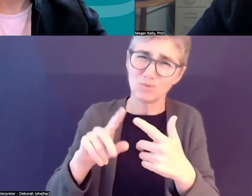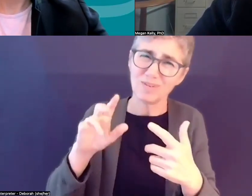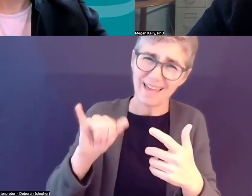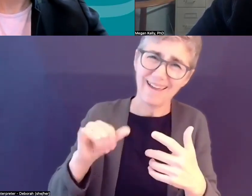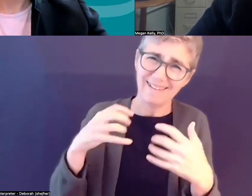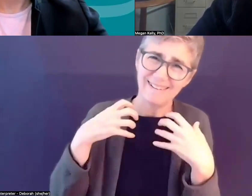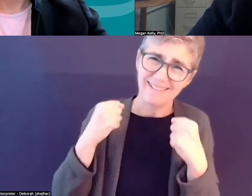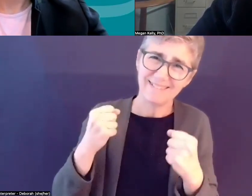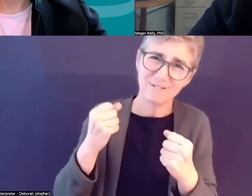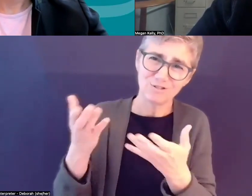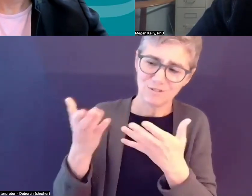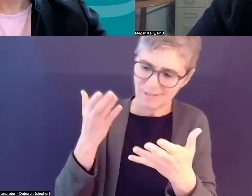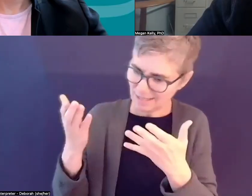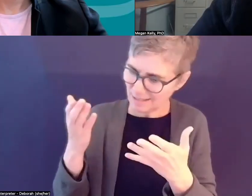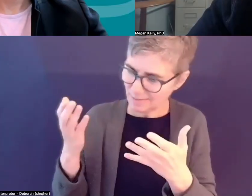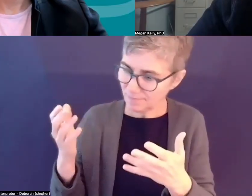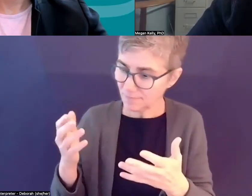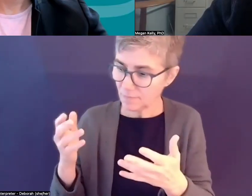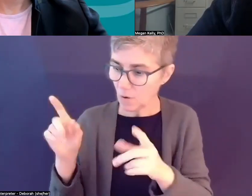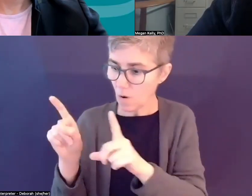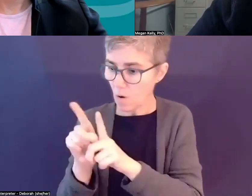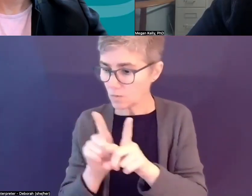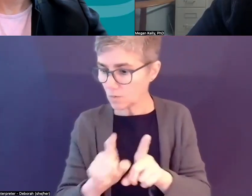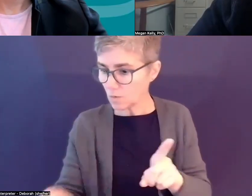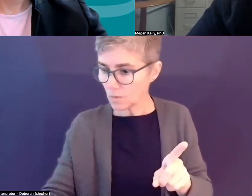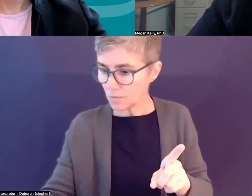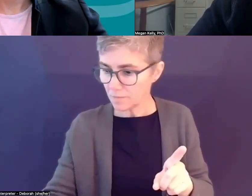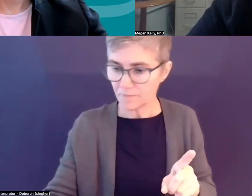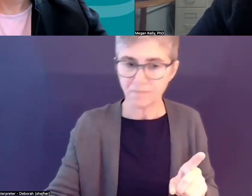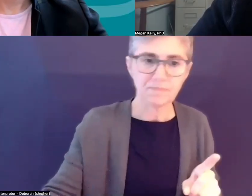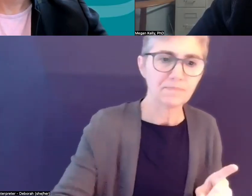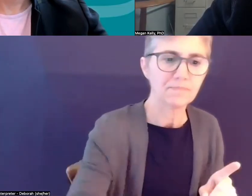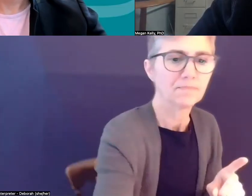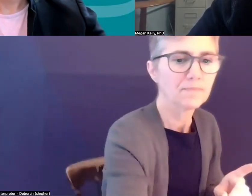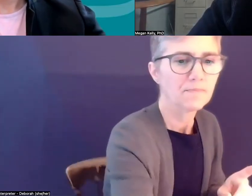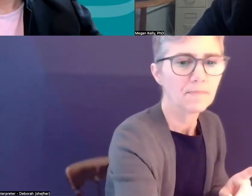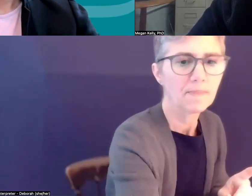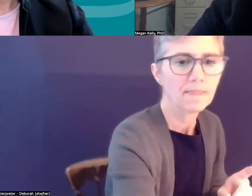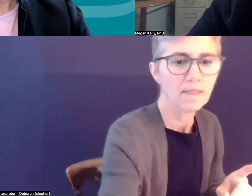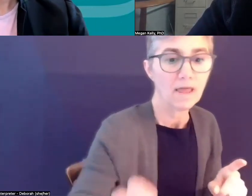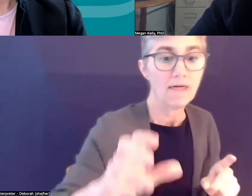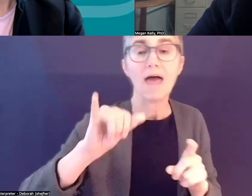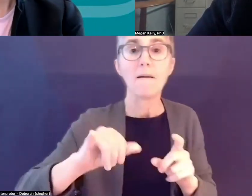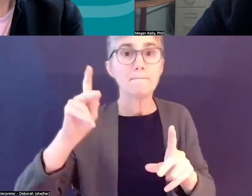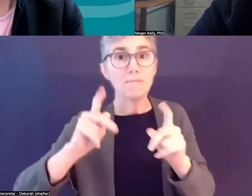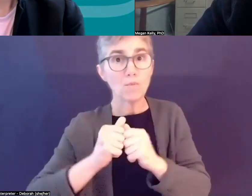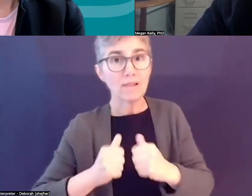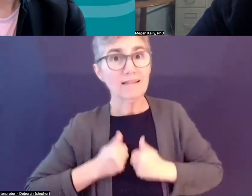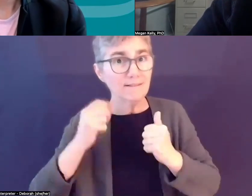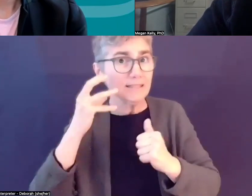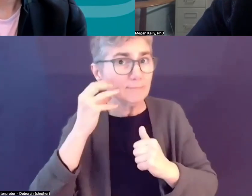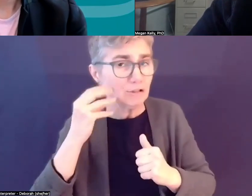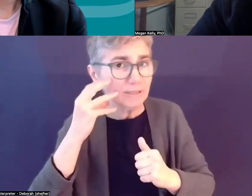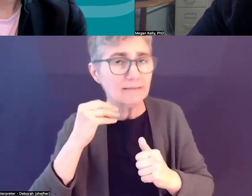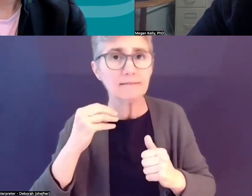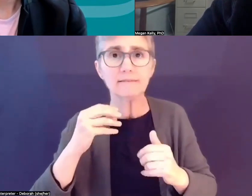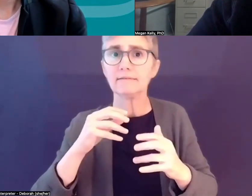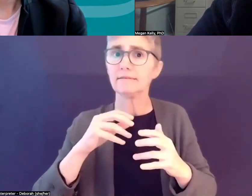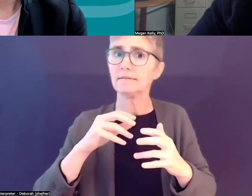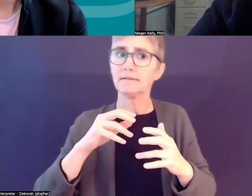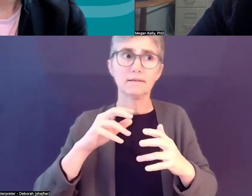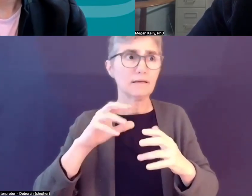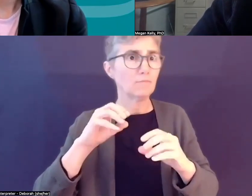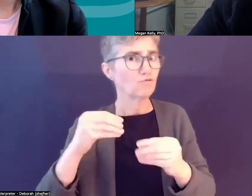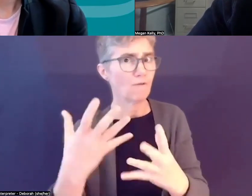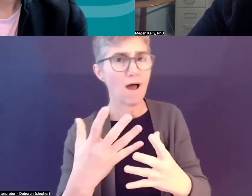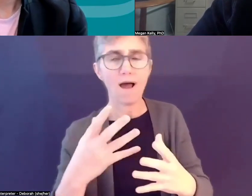of community engagement, including the perspectives of people with lived experience and providers in the design and the